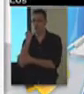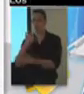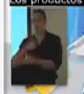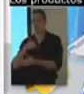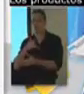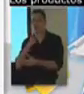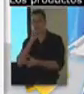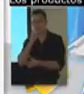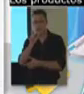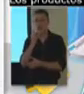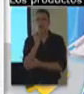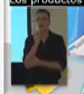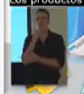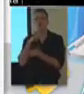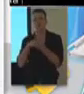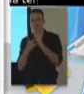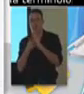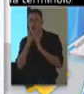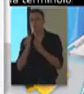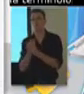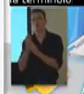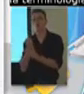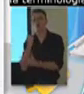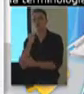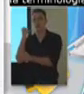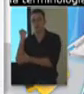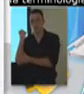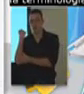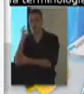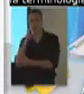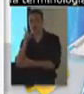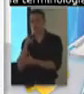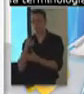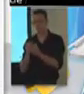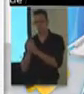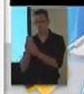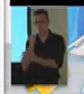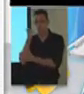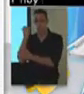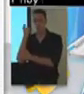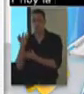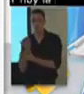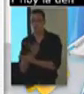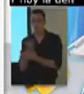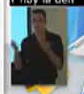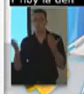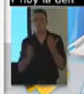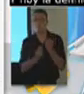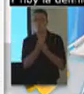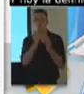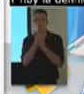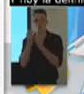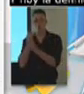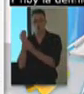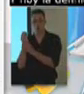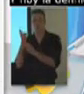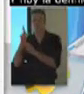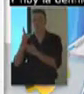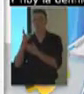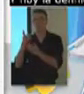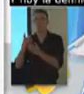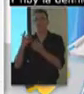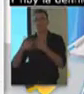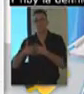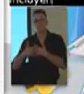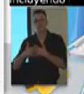The assistance product, we've gone from talking about technical help to assistance products or support products. This